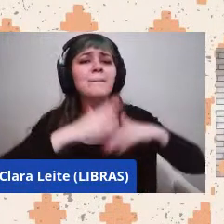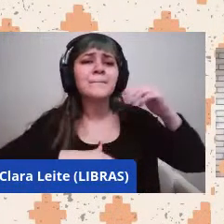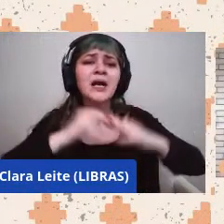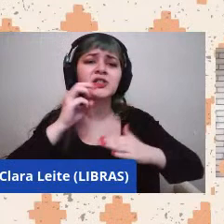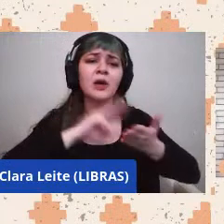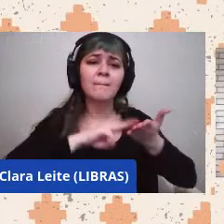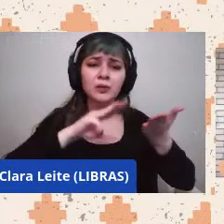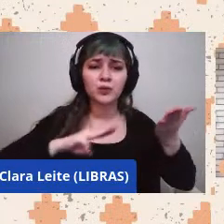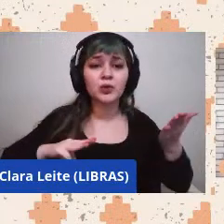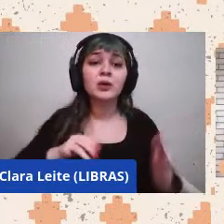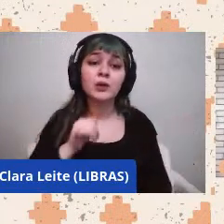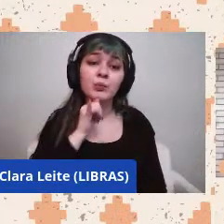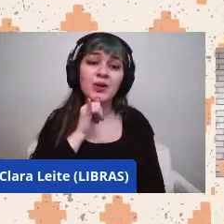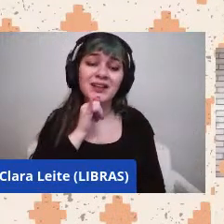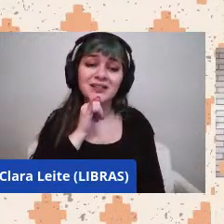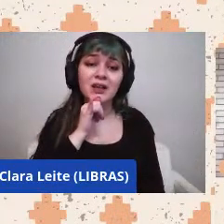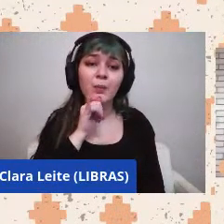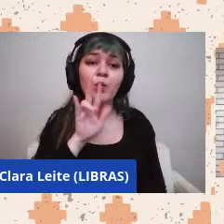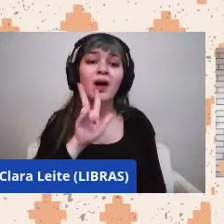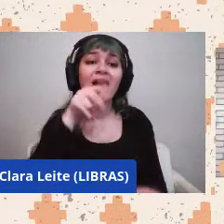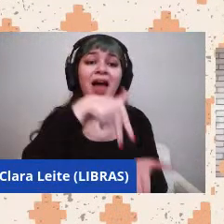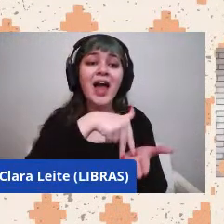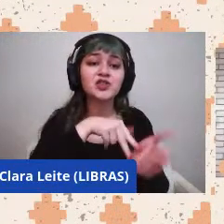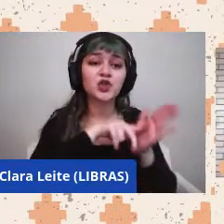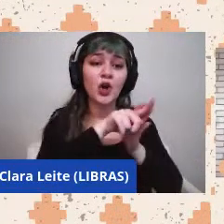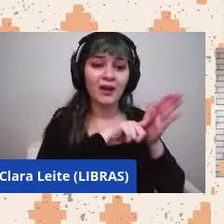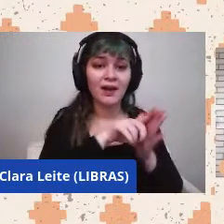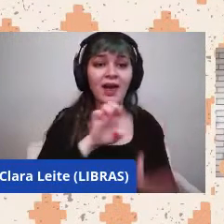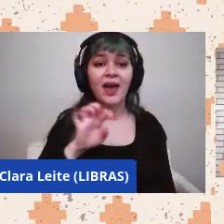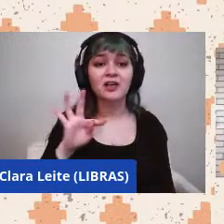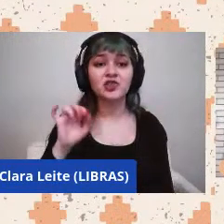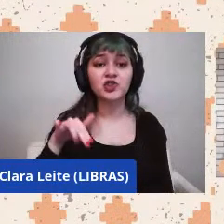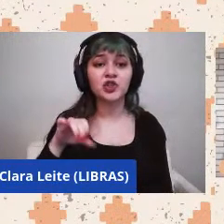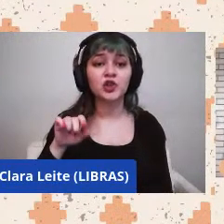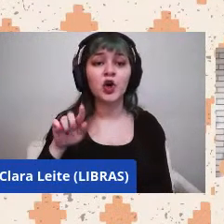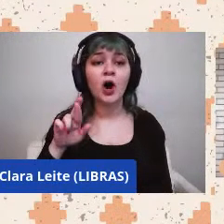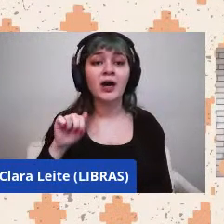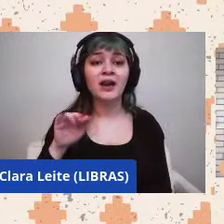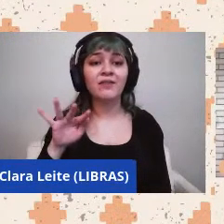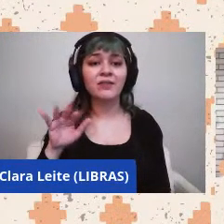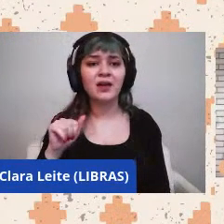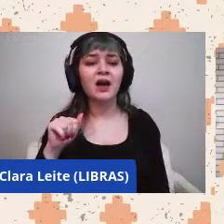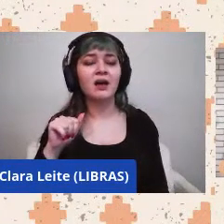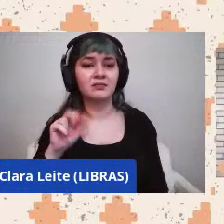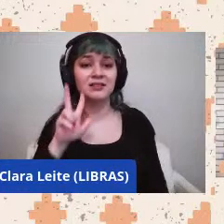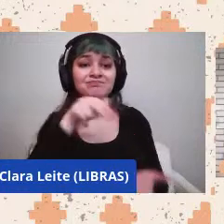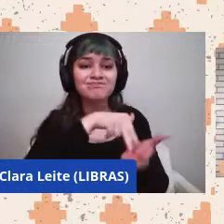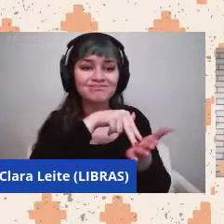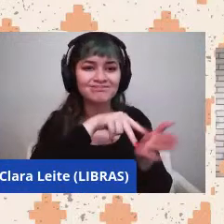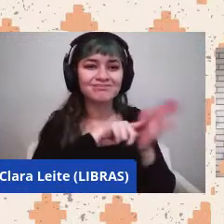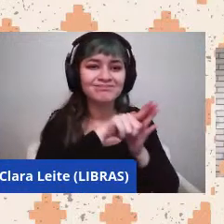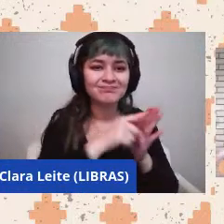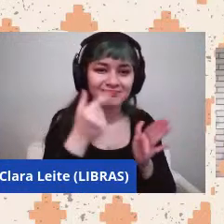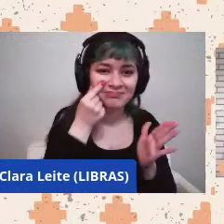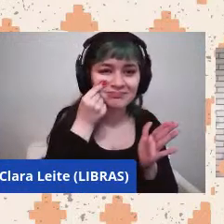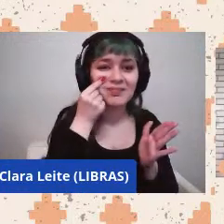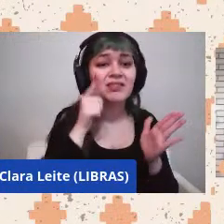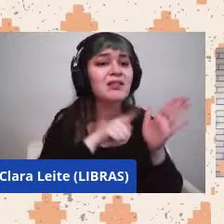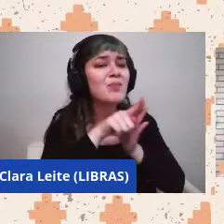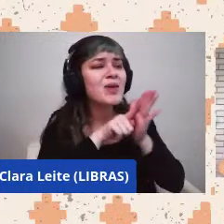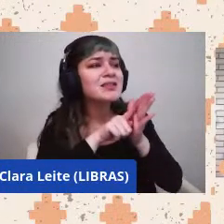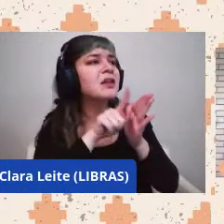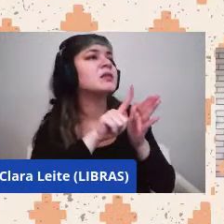for example, I think for ethnography, where you're making a lot of decisions in the field. For example, you're not